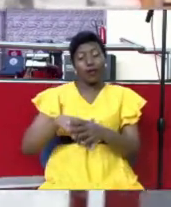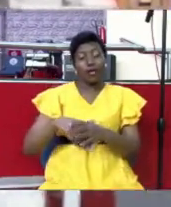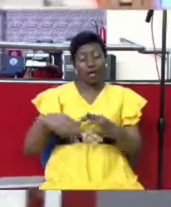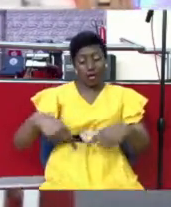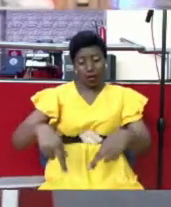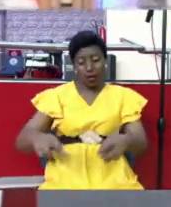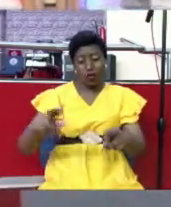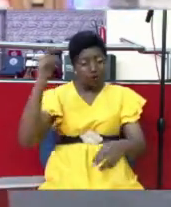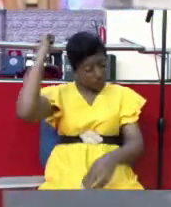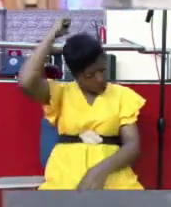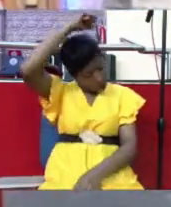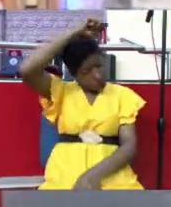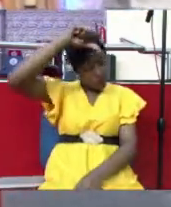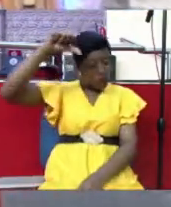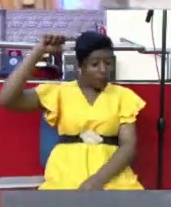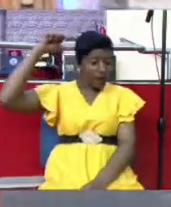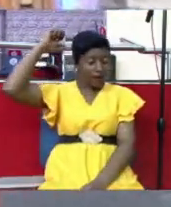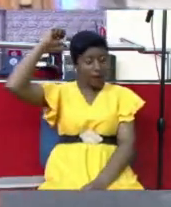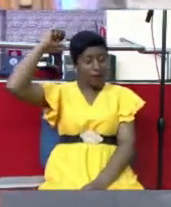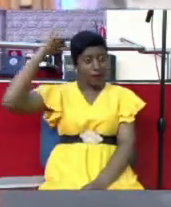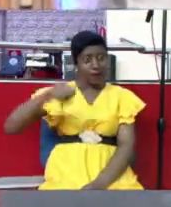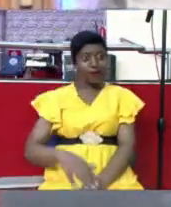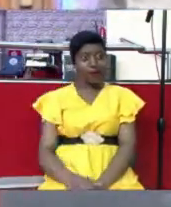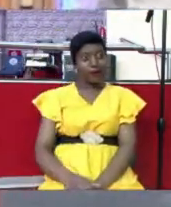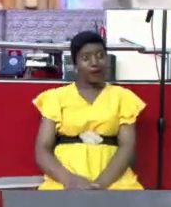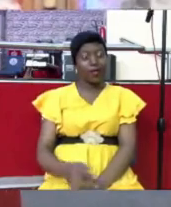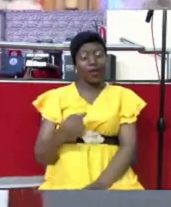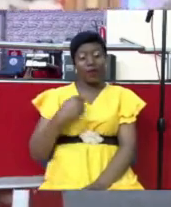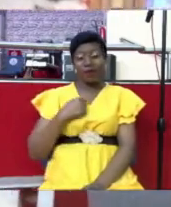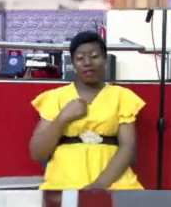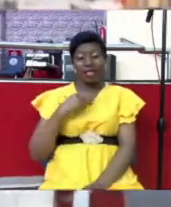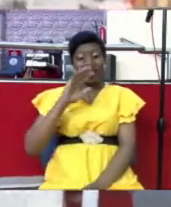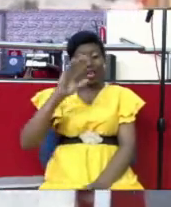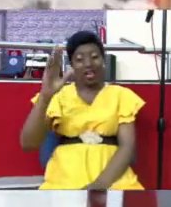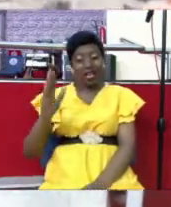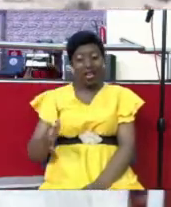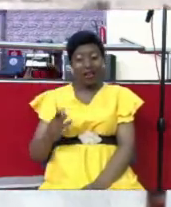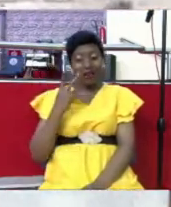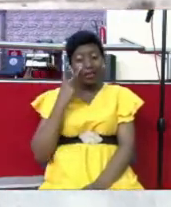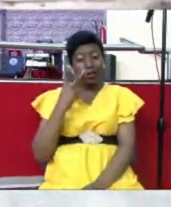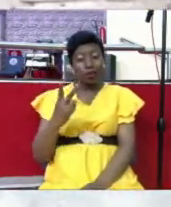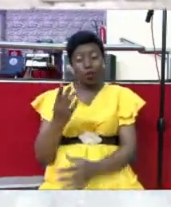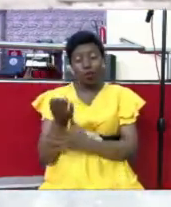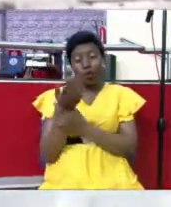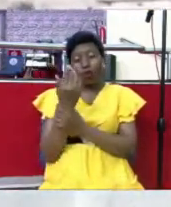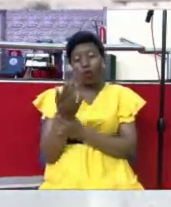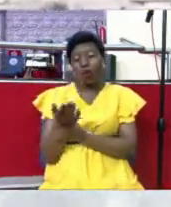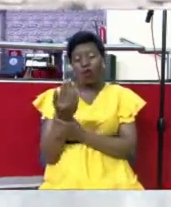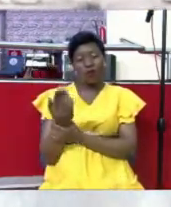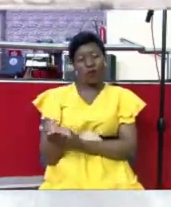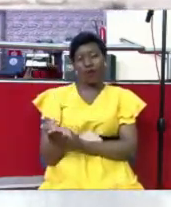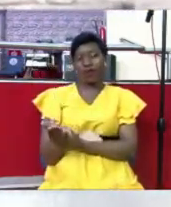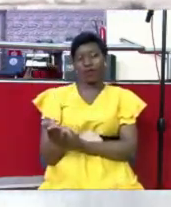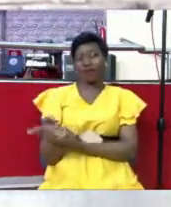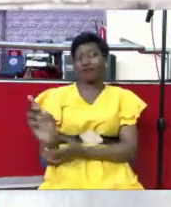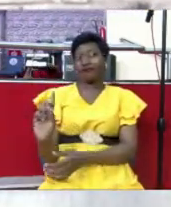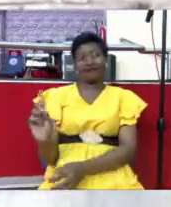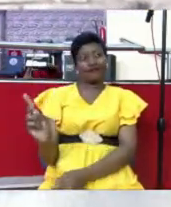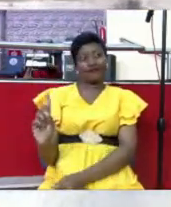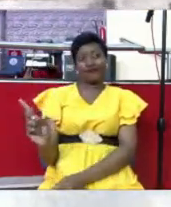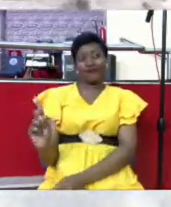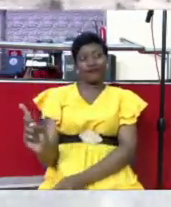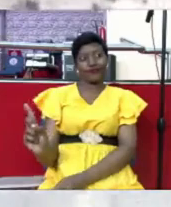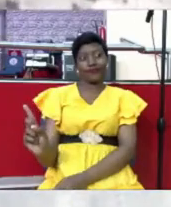pale barabara za Dubai, I never saw a beggar. Sikuona mtu anayeomba